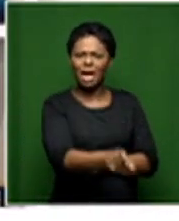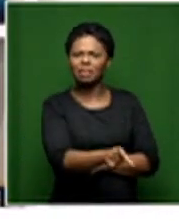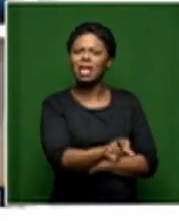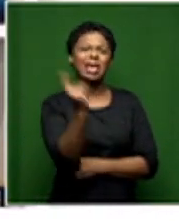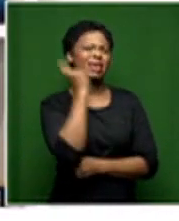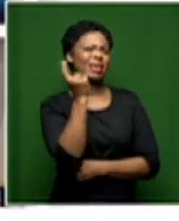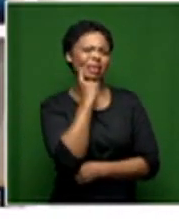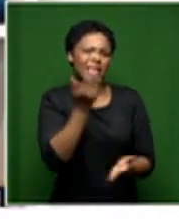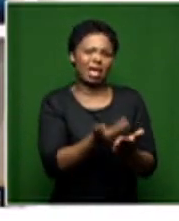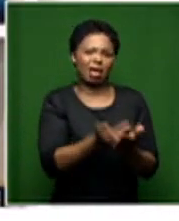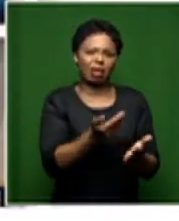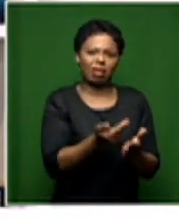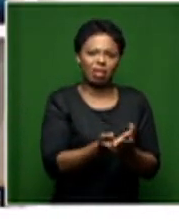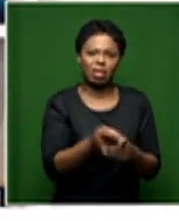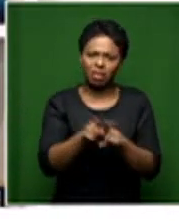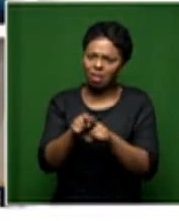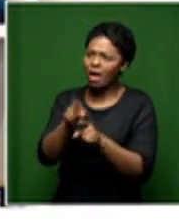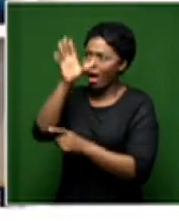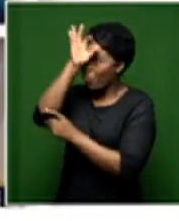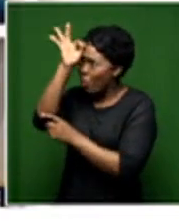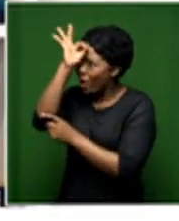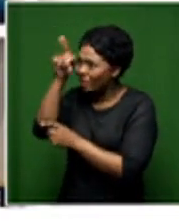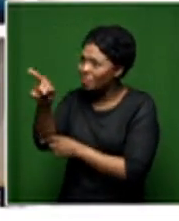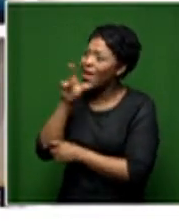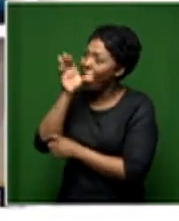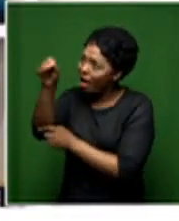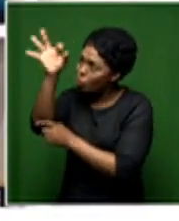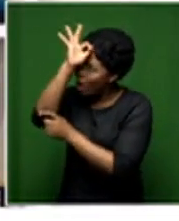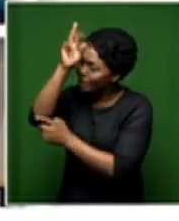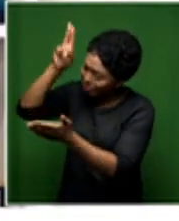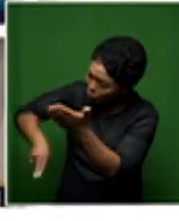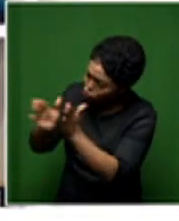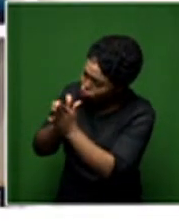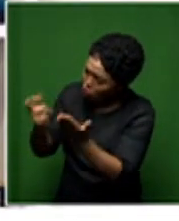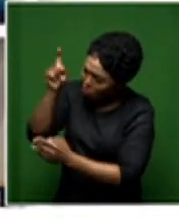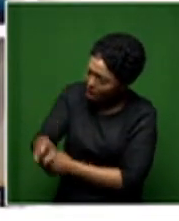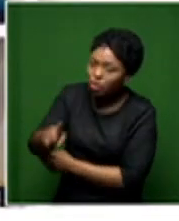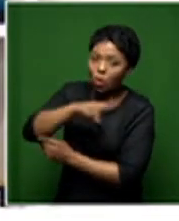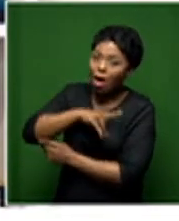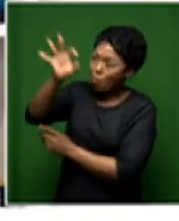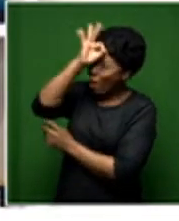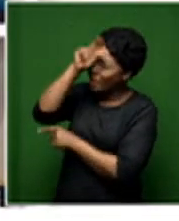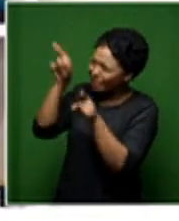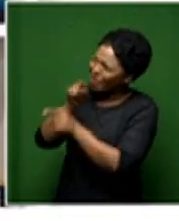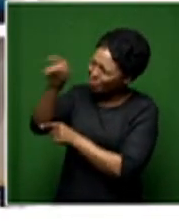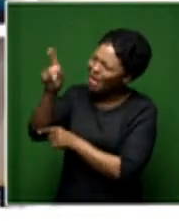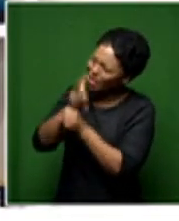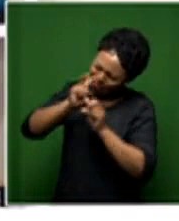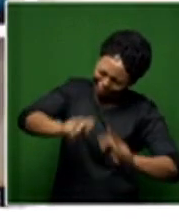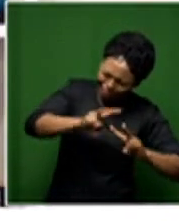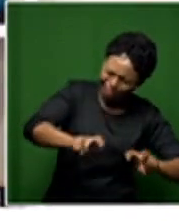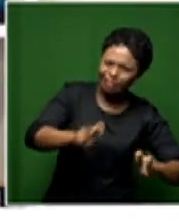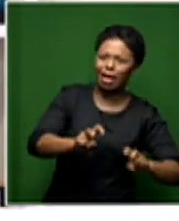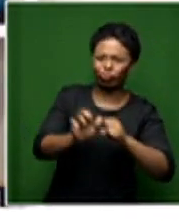I've even asked the police to read the books because they themselves need to find ways to investigate these issues. And I